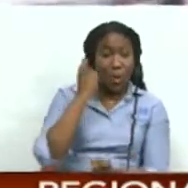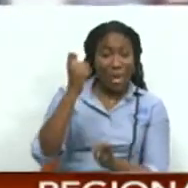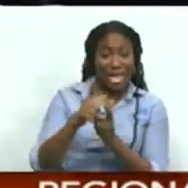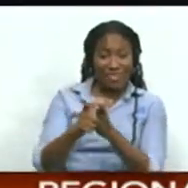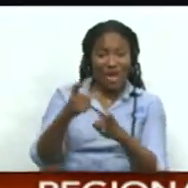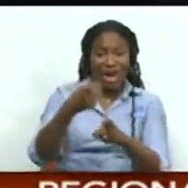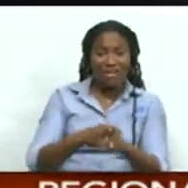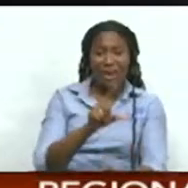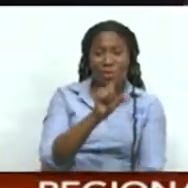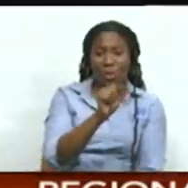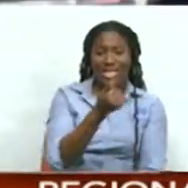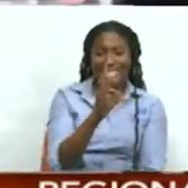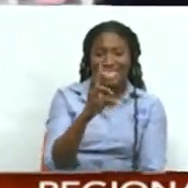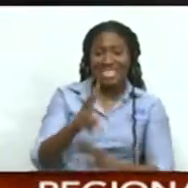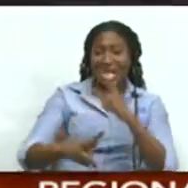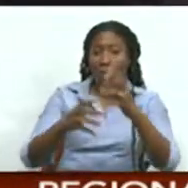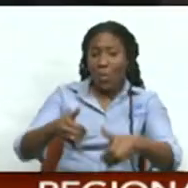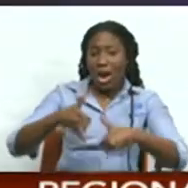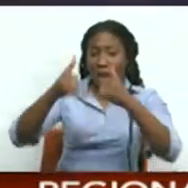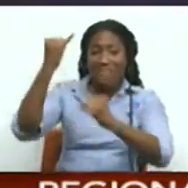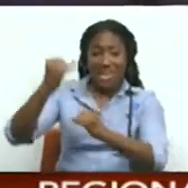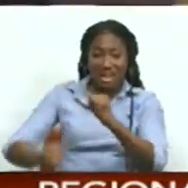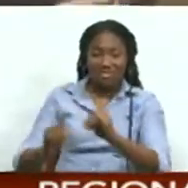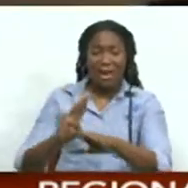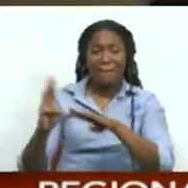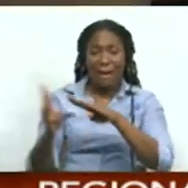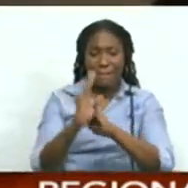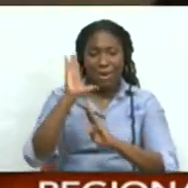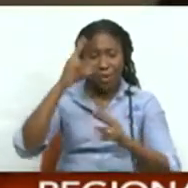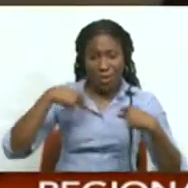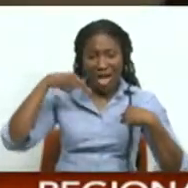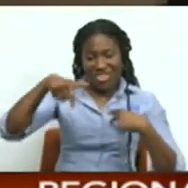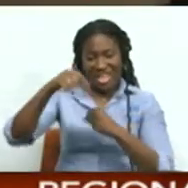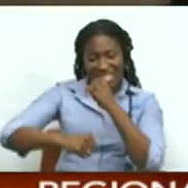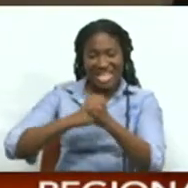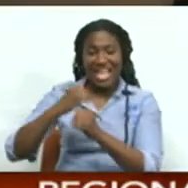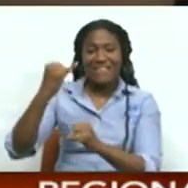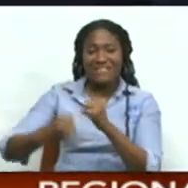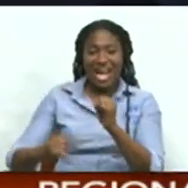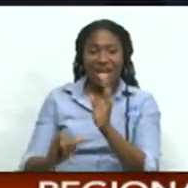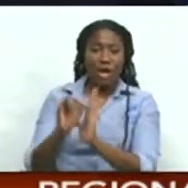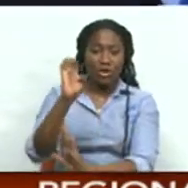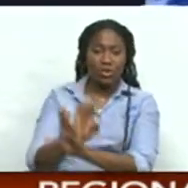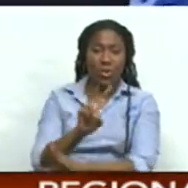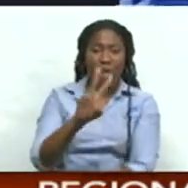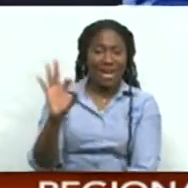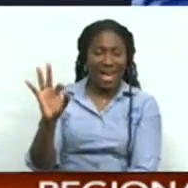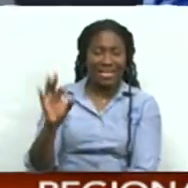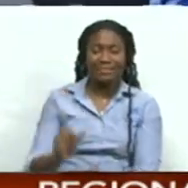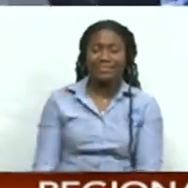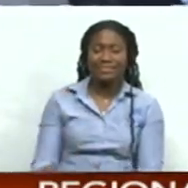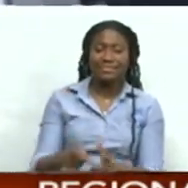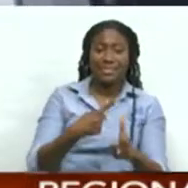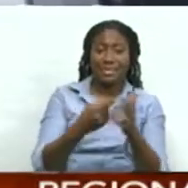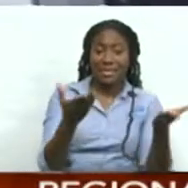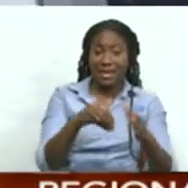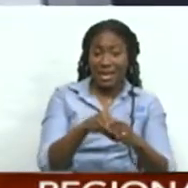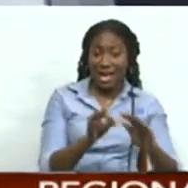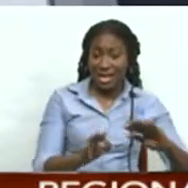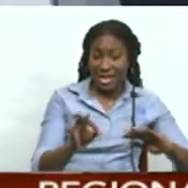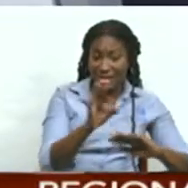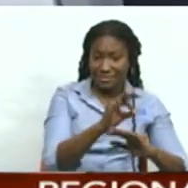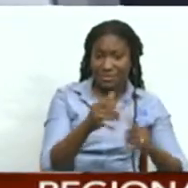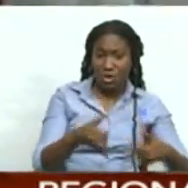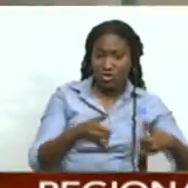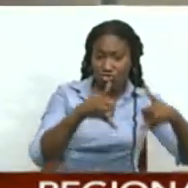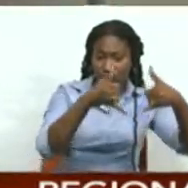2016 World Cup final. Barbados will host this year's final on June 29th. On this leg of the Caribbean caravan, the trophy also